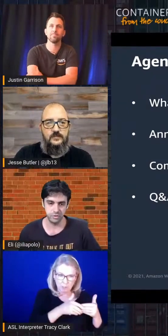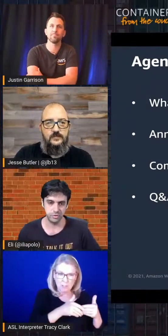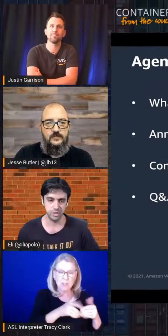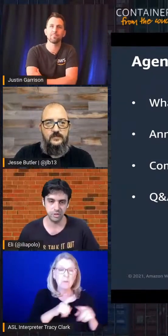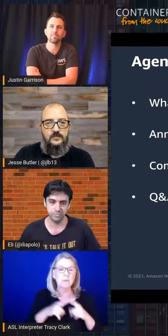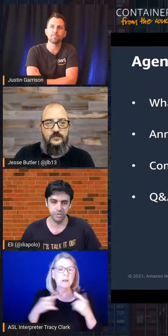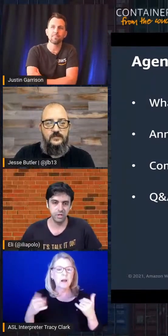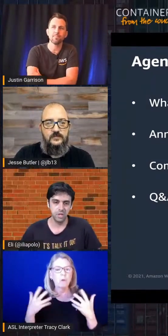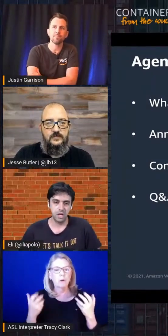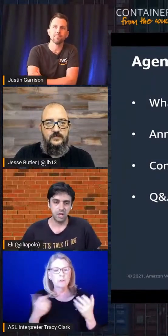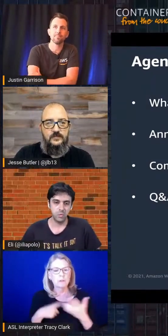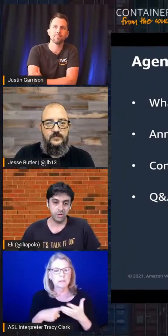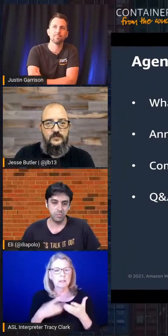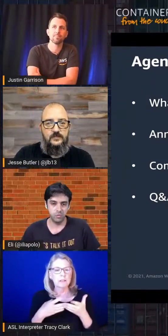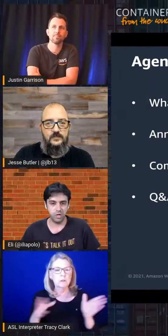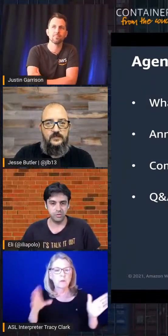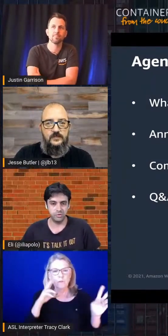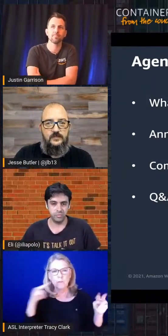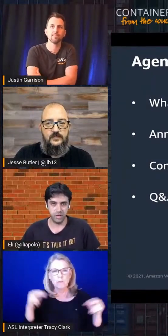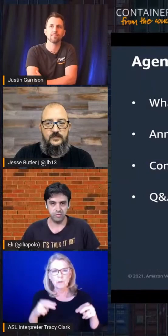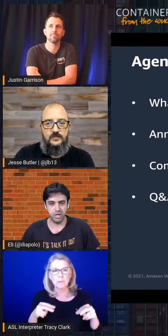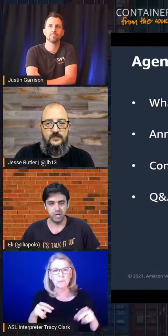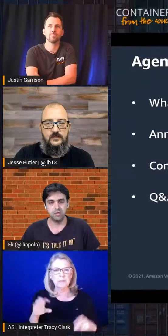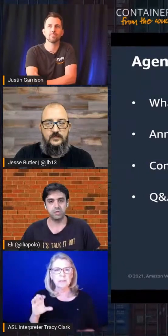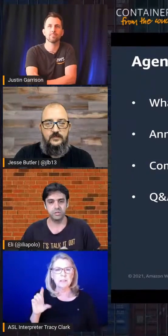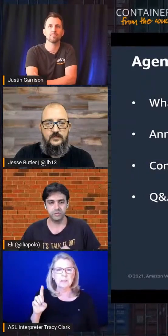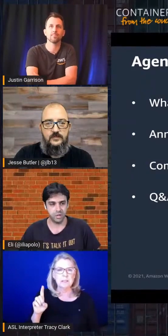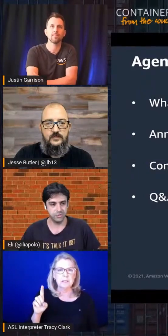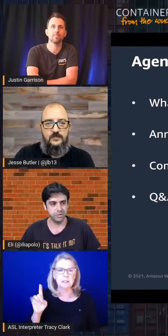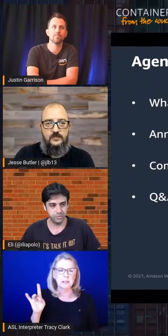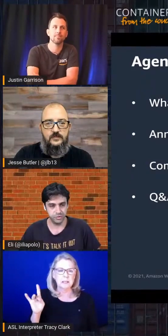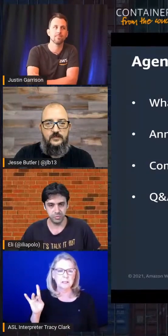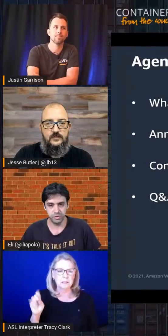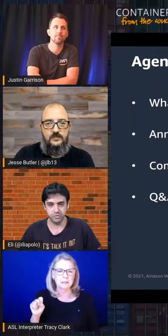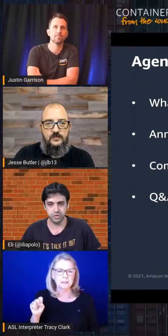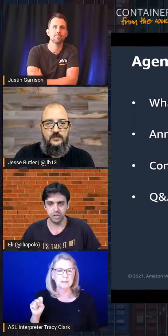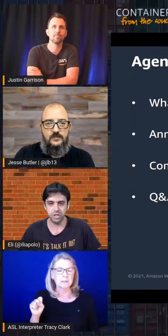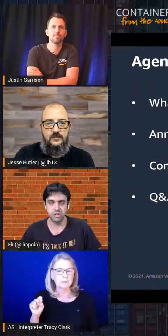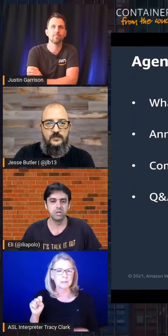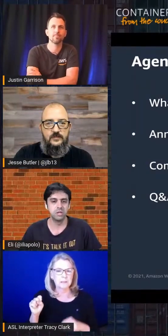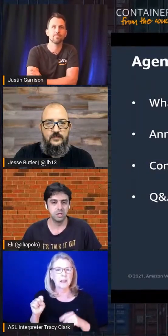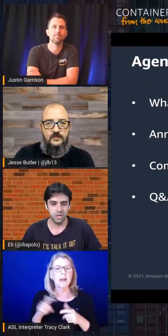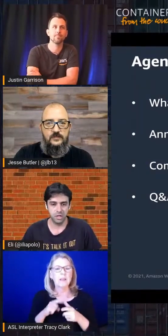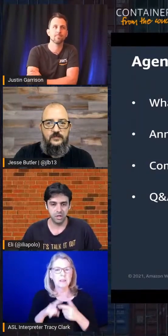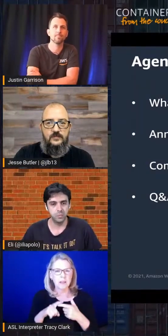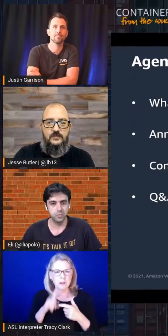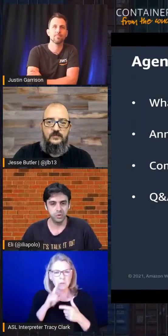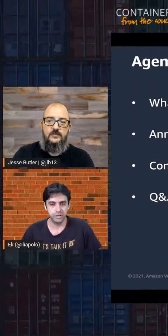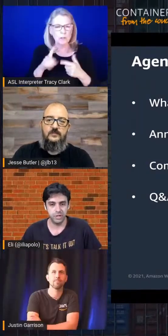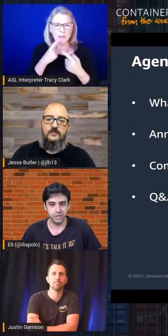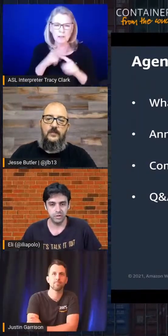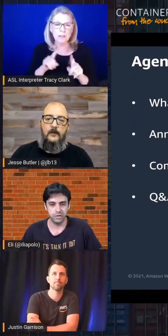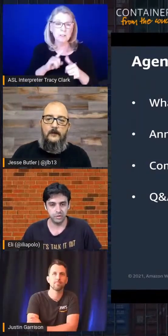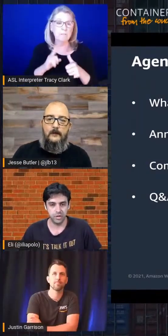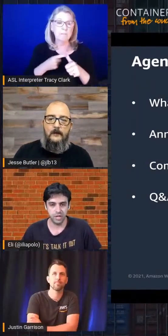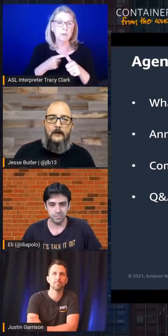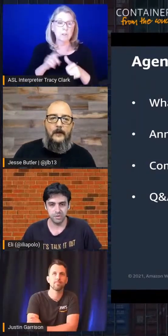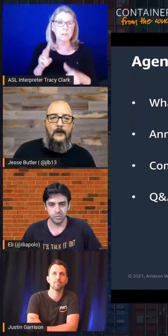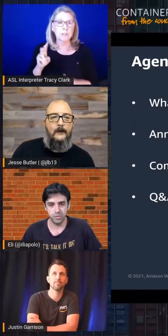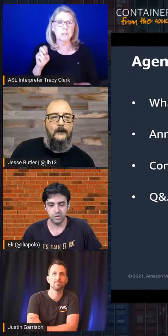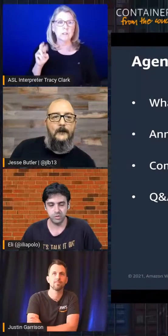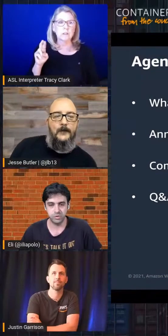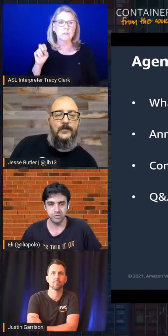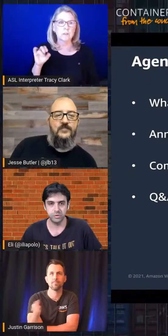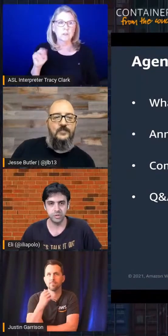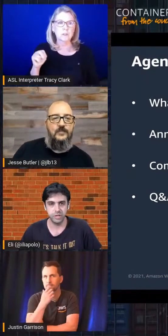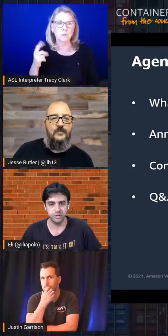consider using it. We'll then move on to the main event, which is announcing the first major version. We'll see the enhancements we